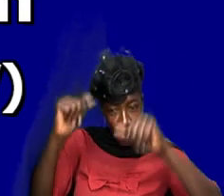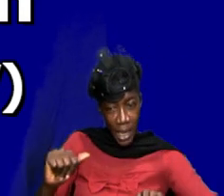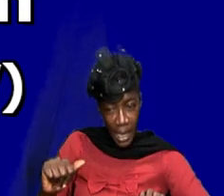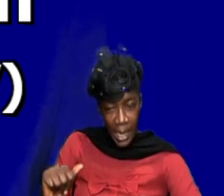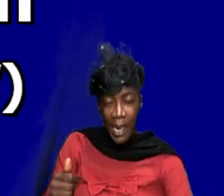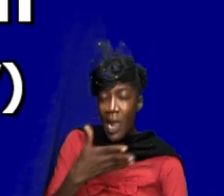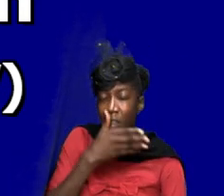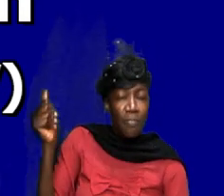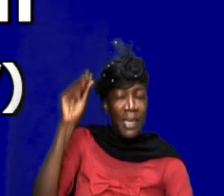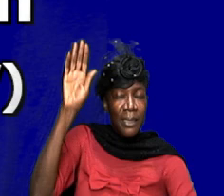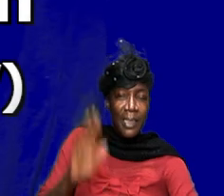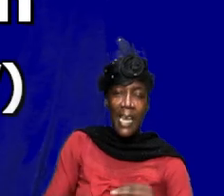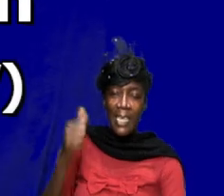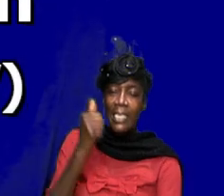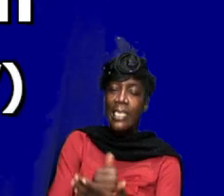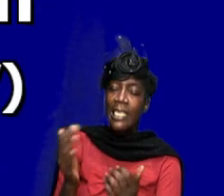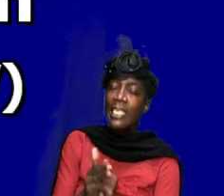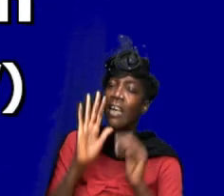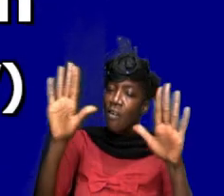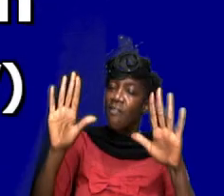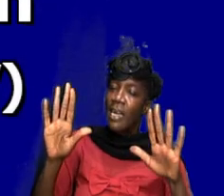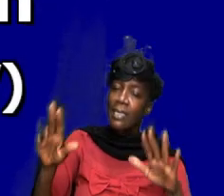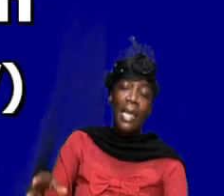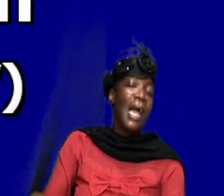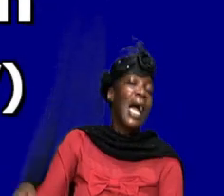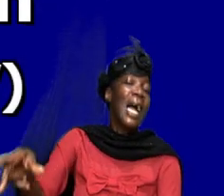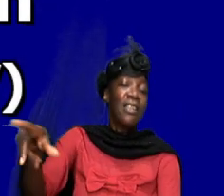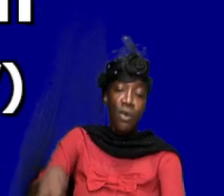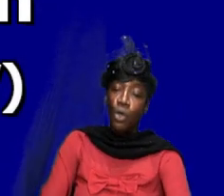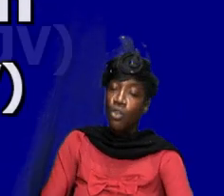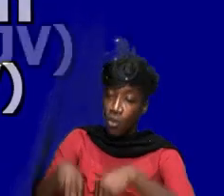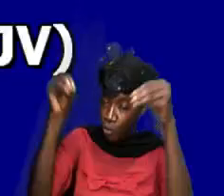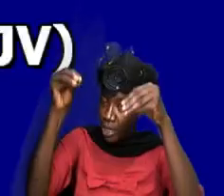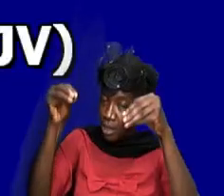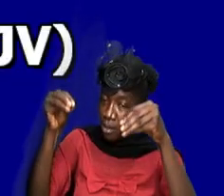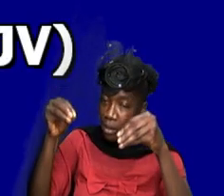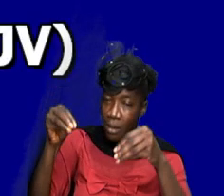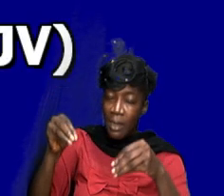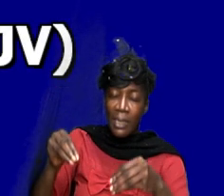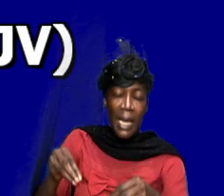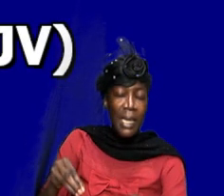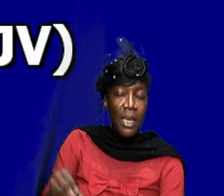than sacrifice, and to hearken than the fat of rams.